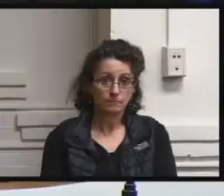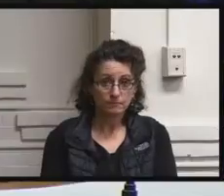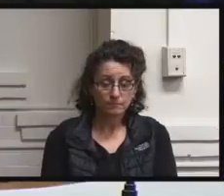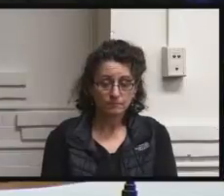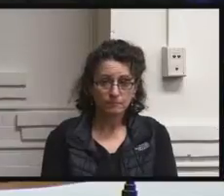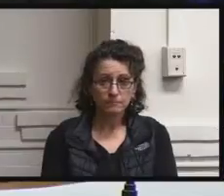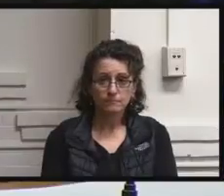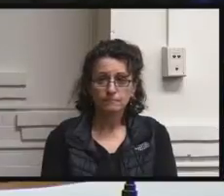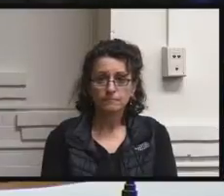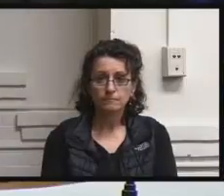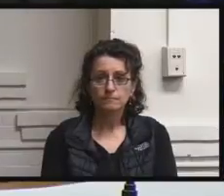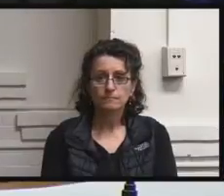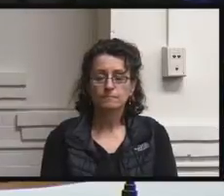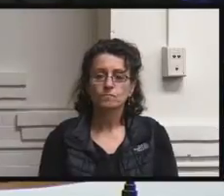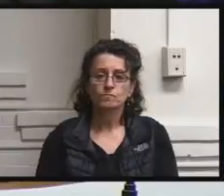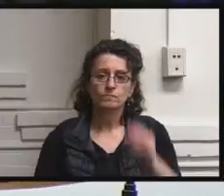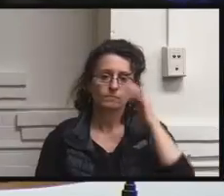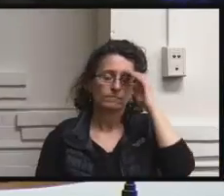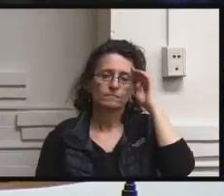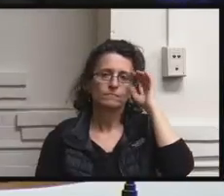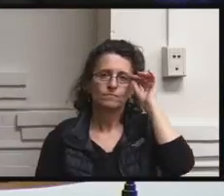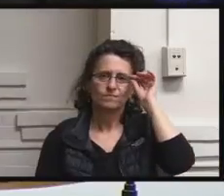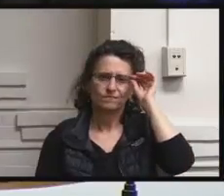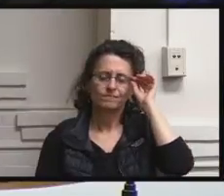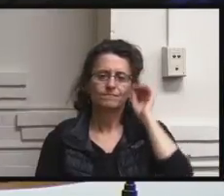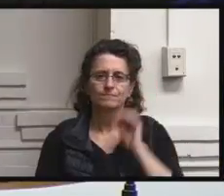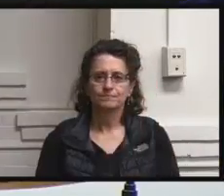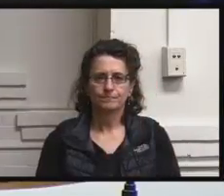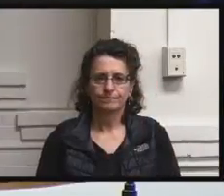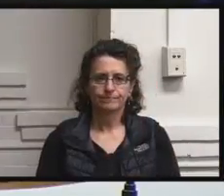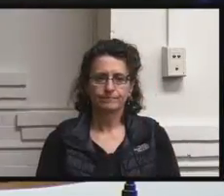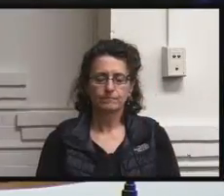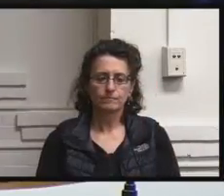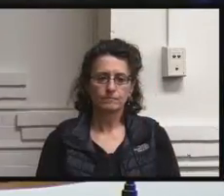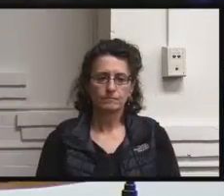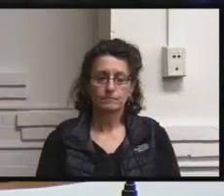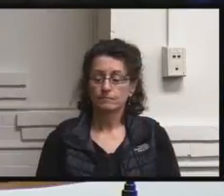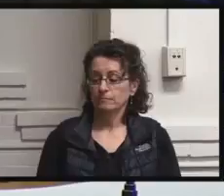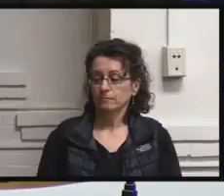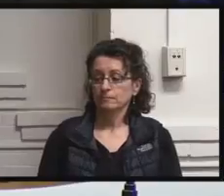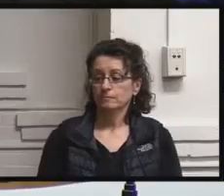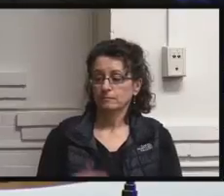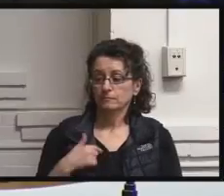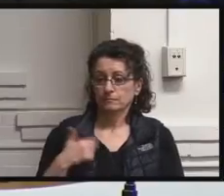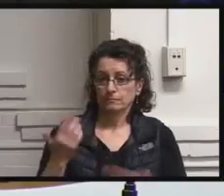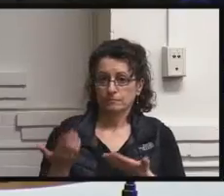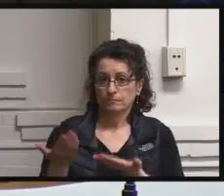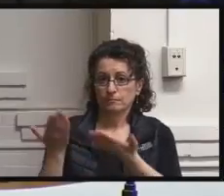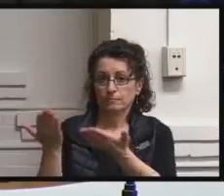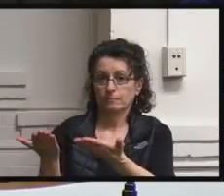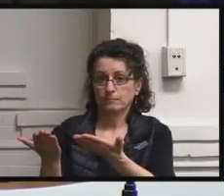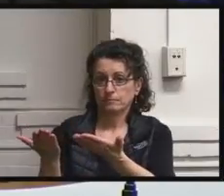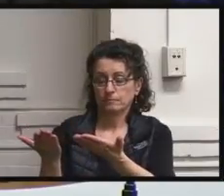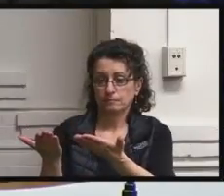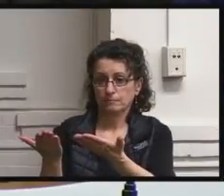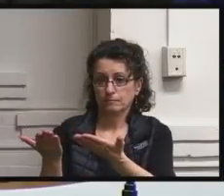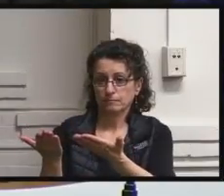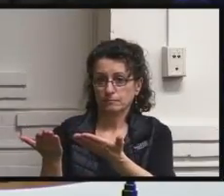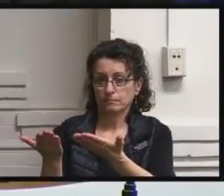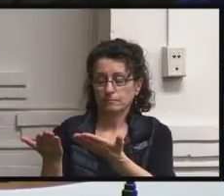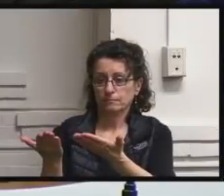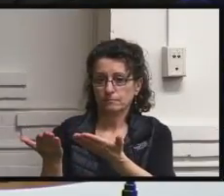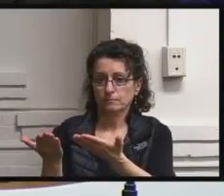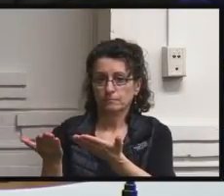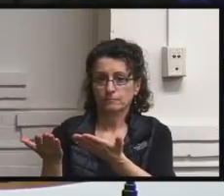So given that turn of events, my recommendation to you this evening is that we express